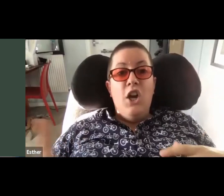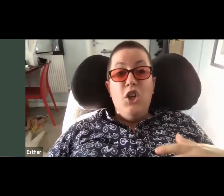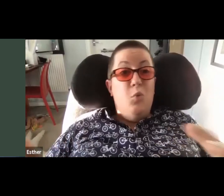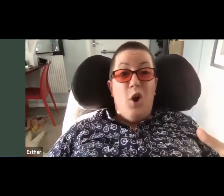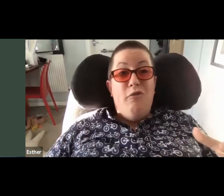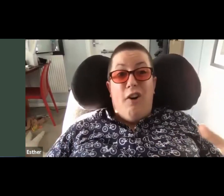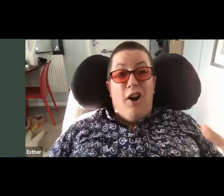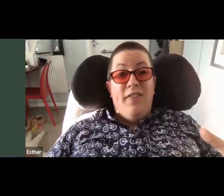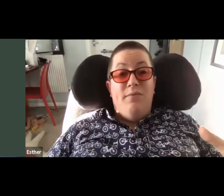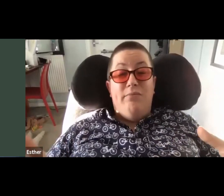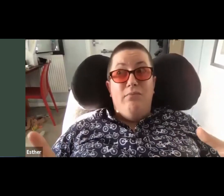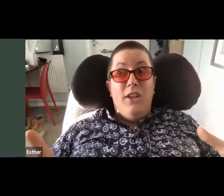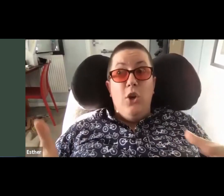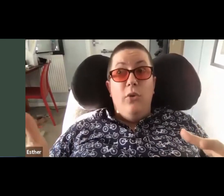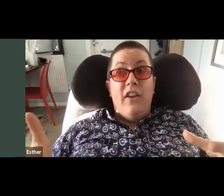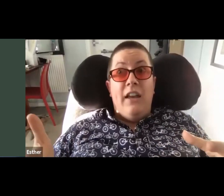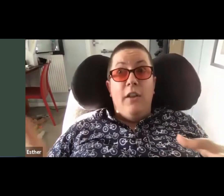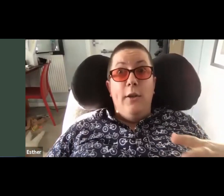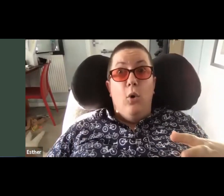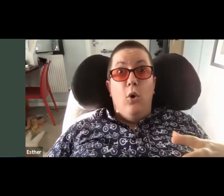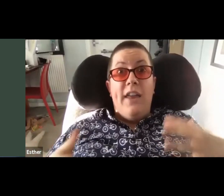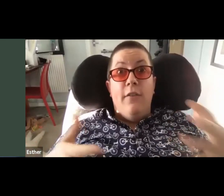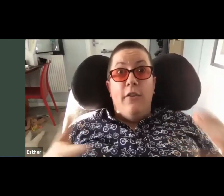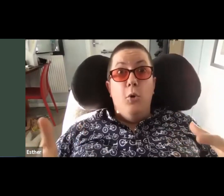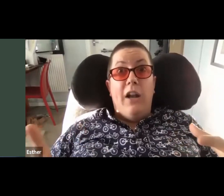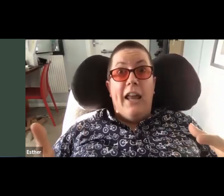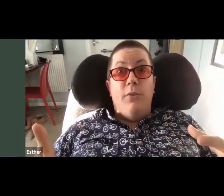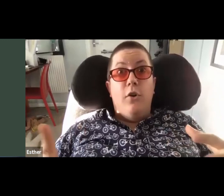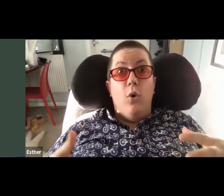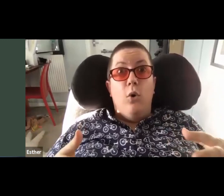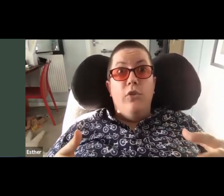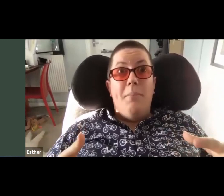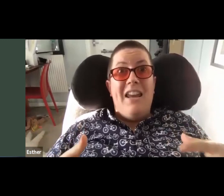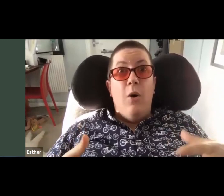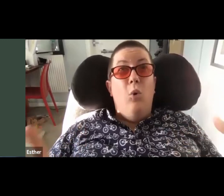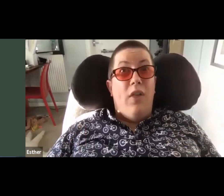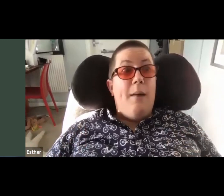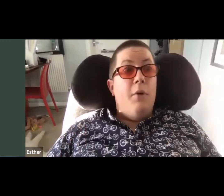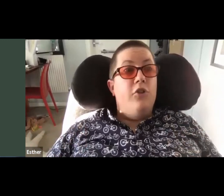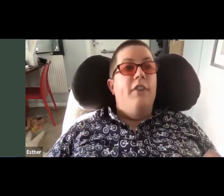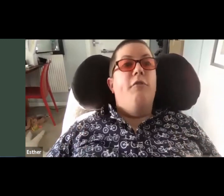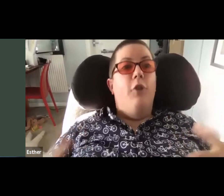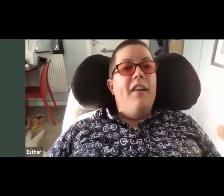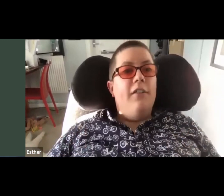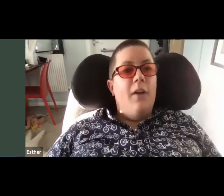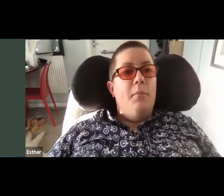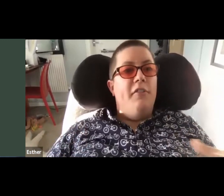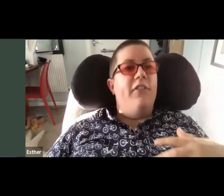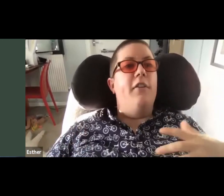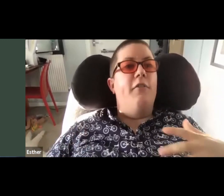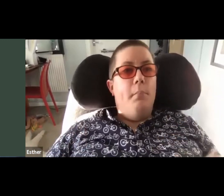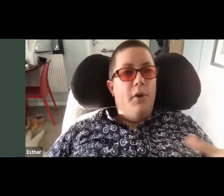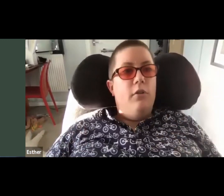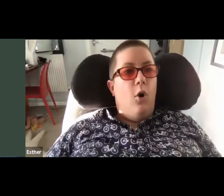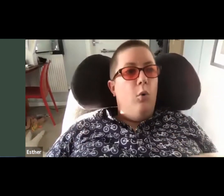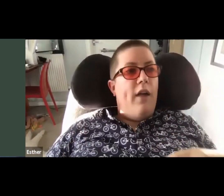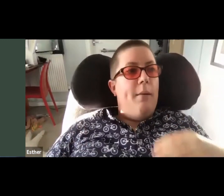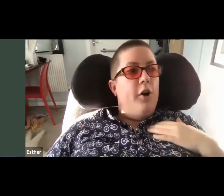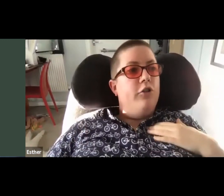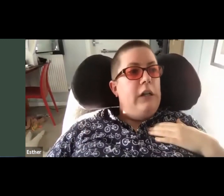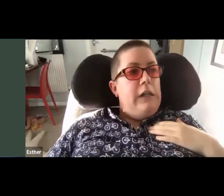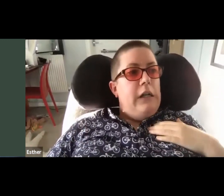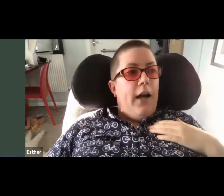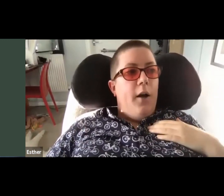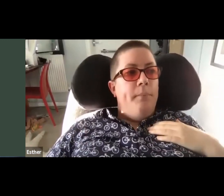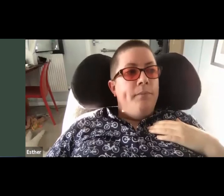thing, you won't find using the law in the small claims court to be all that much different. There's some of it's different, but not all that